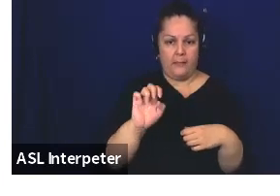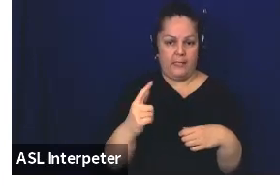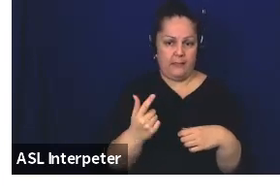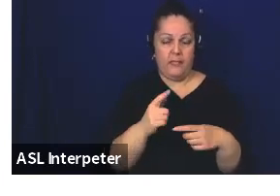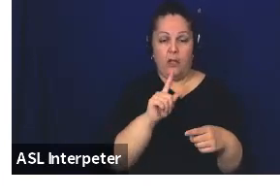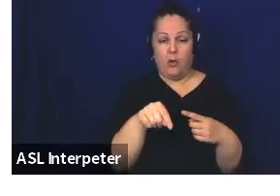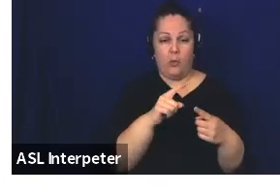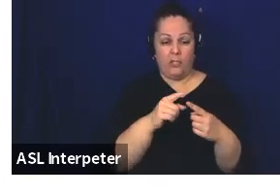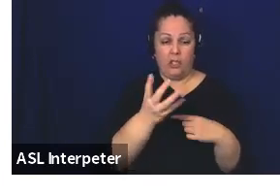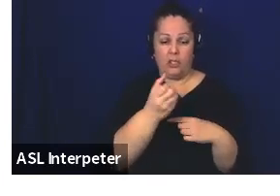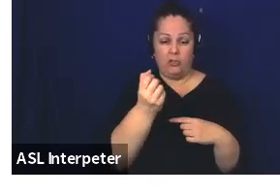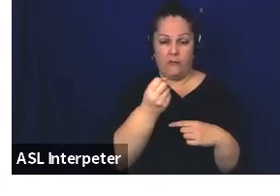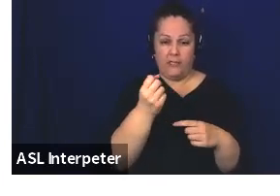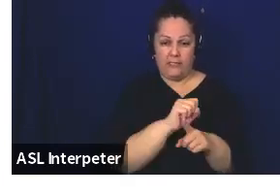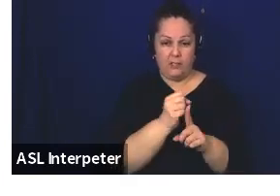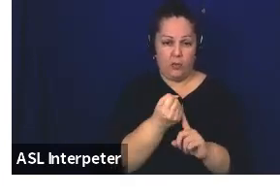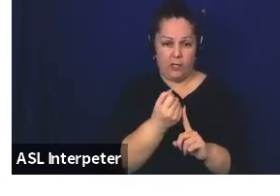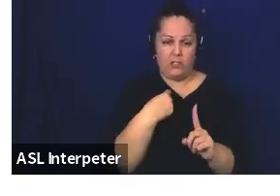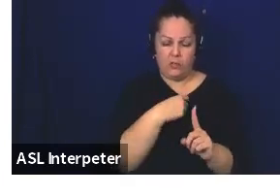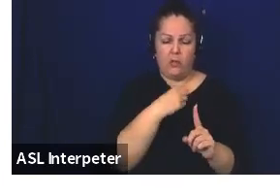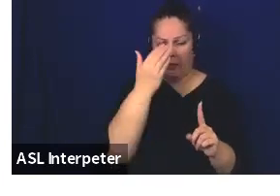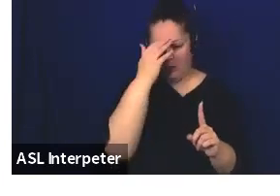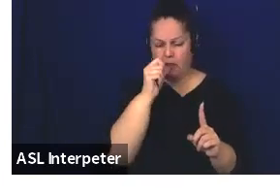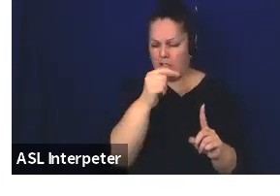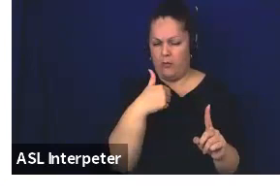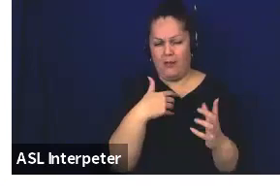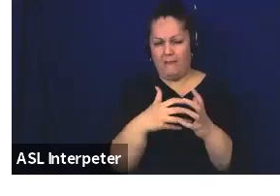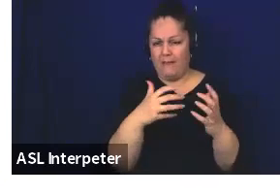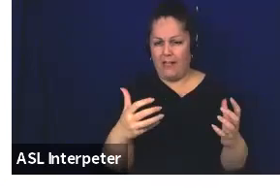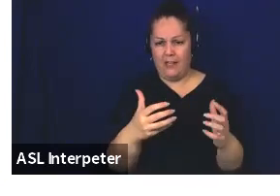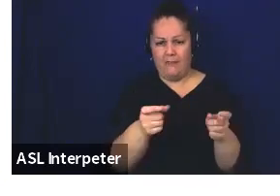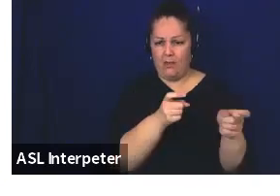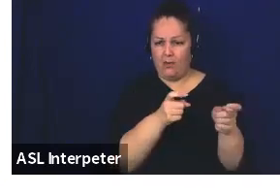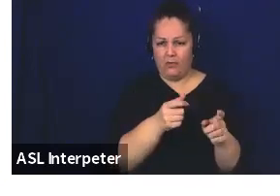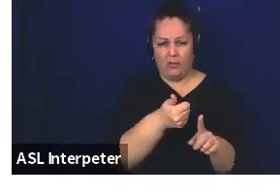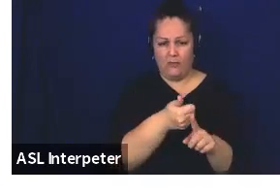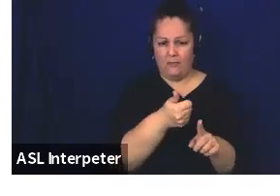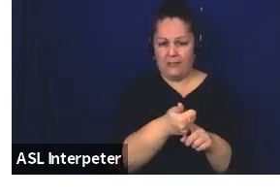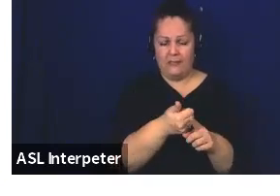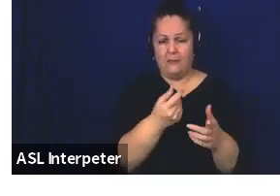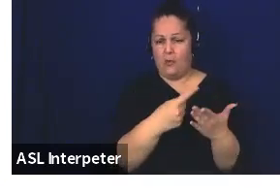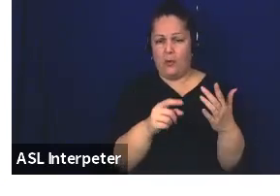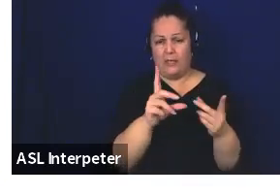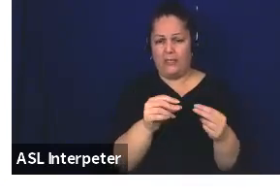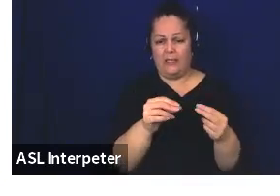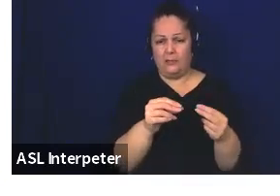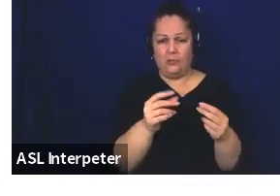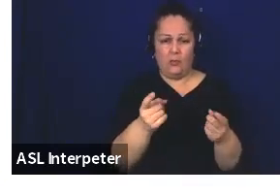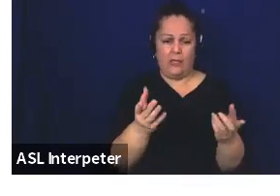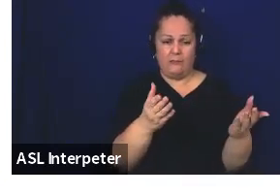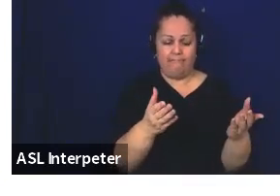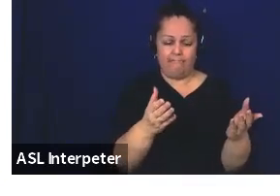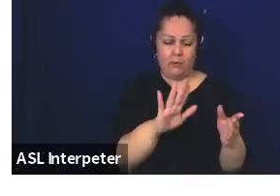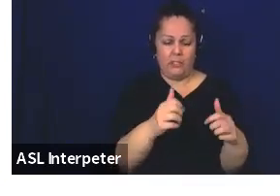a trafficking situation, we know that they don't have a lot of autonomy or control over what they can bring into their lives. So